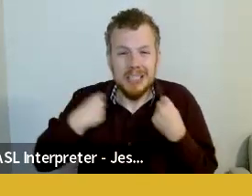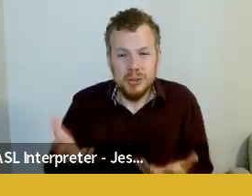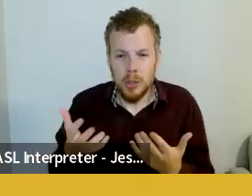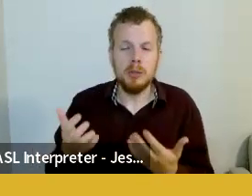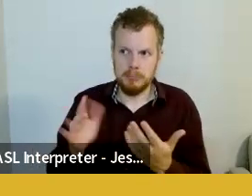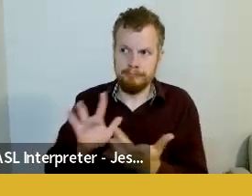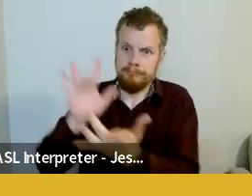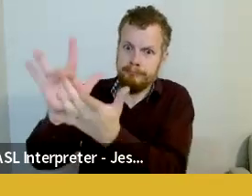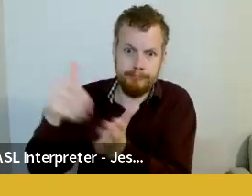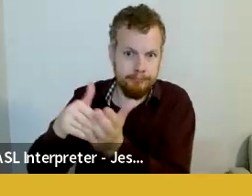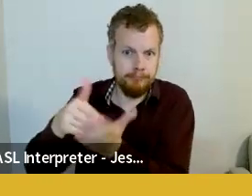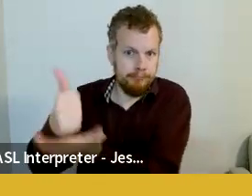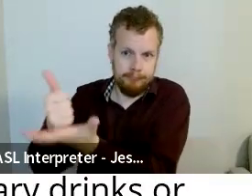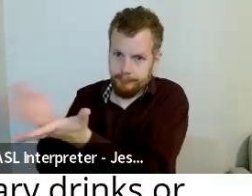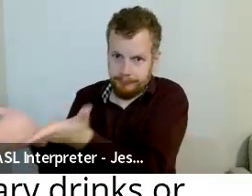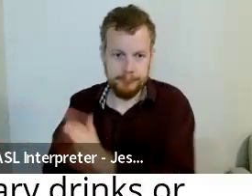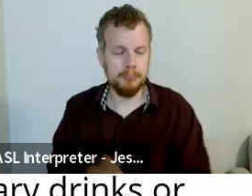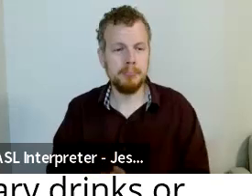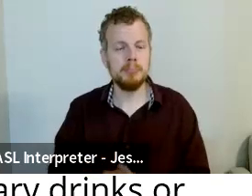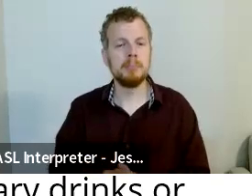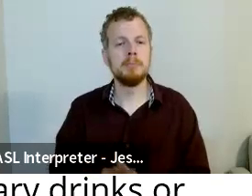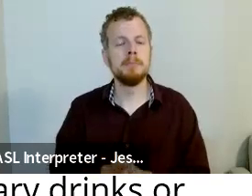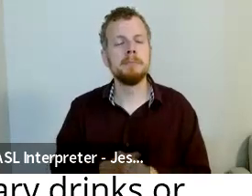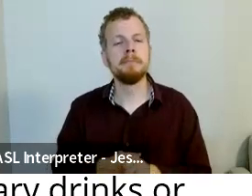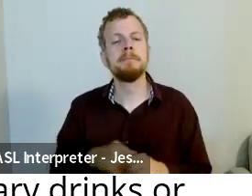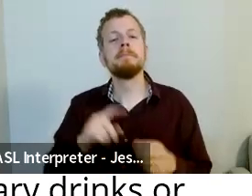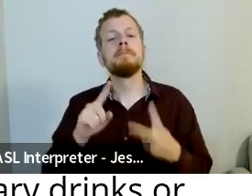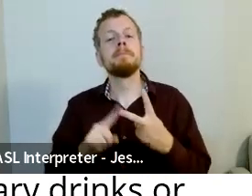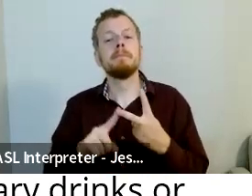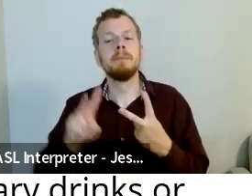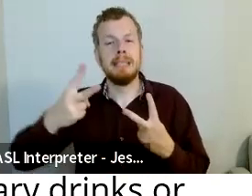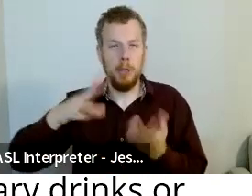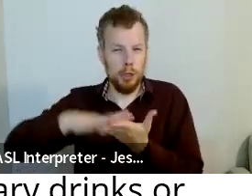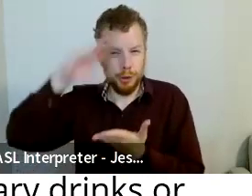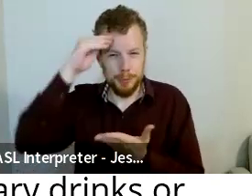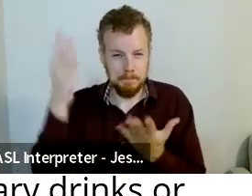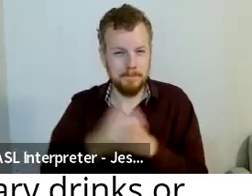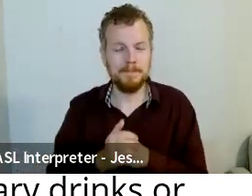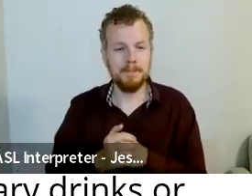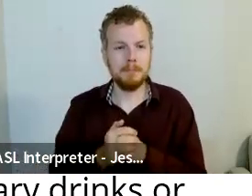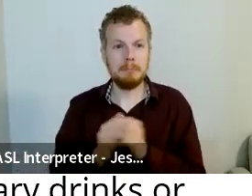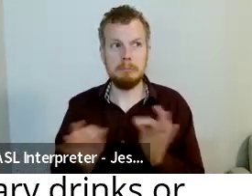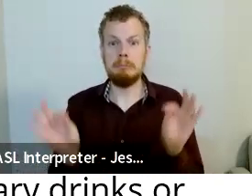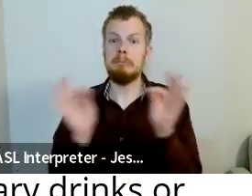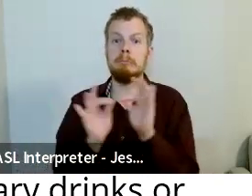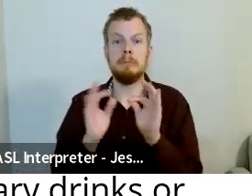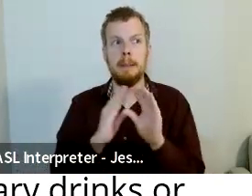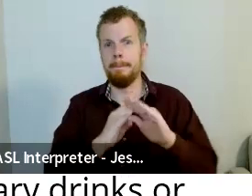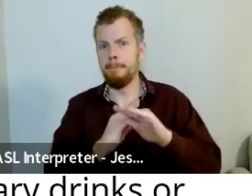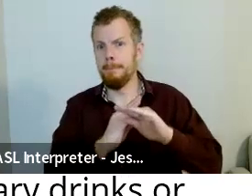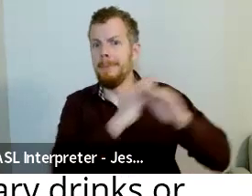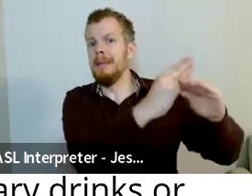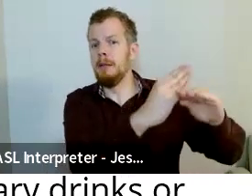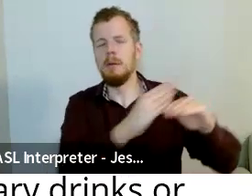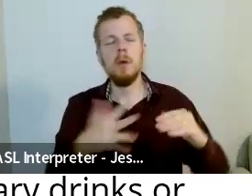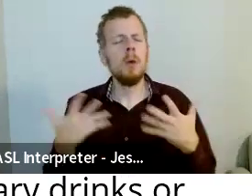Okay, our next key takeaway, number 2. So prevention is key. So we don't want